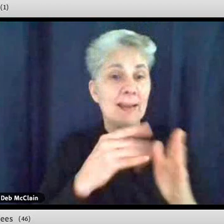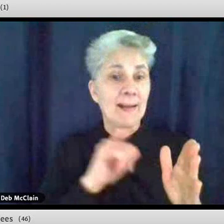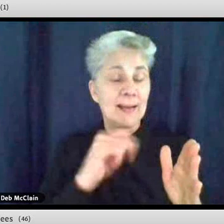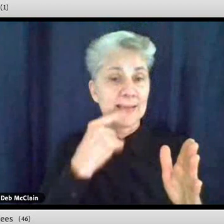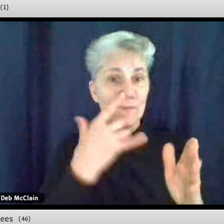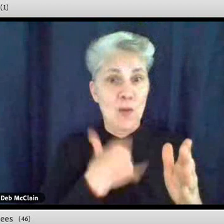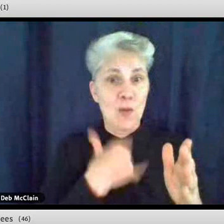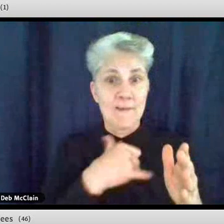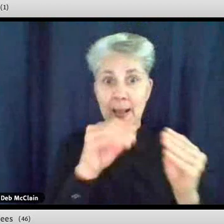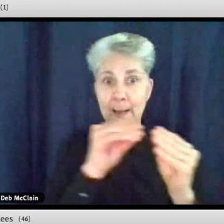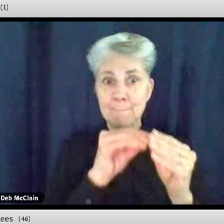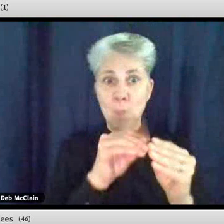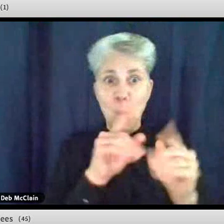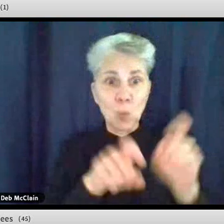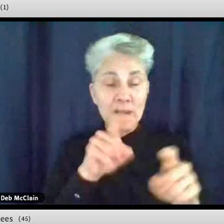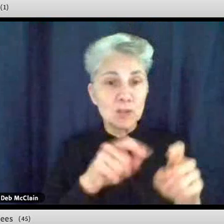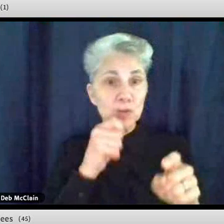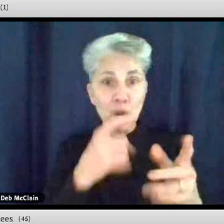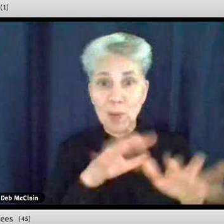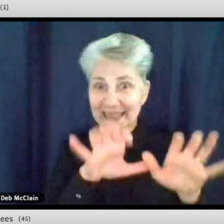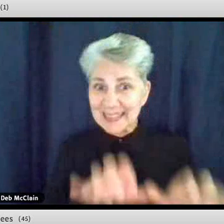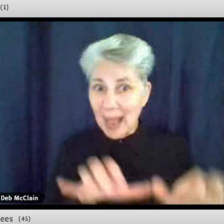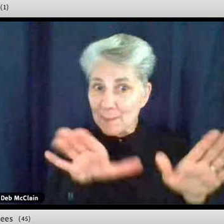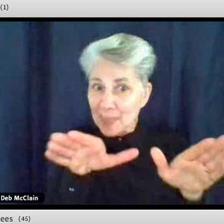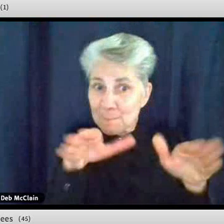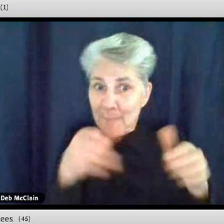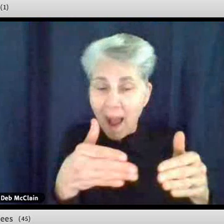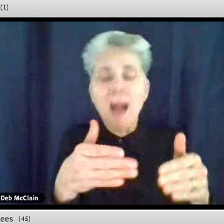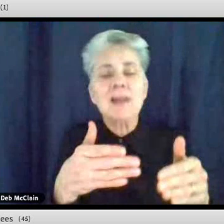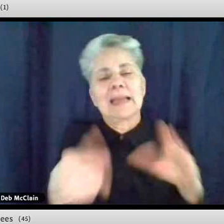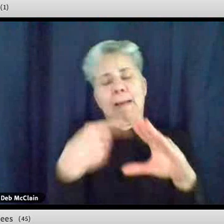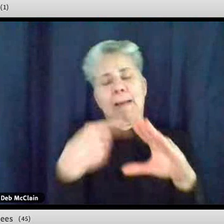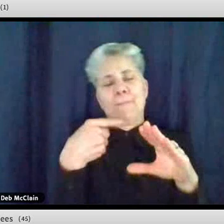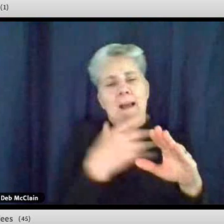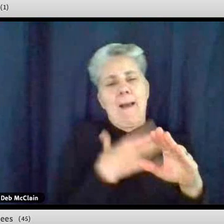And thank you both so much, everybody, for attending. Again, like I said, if you have any specific questions,